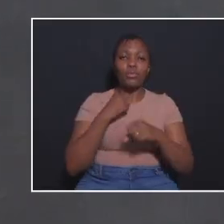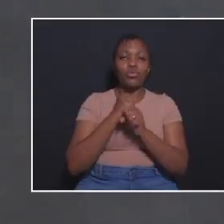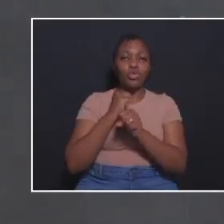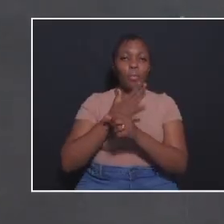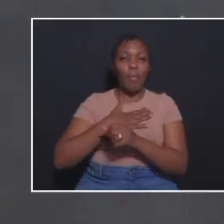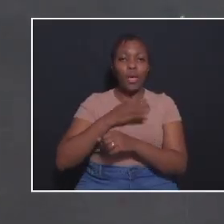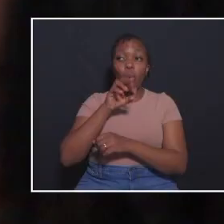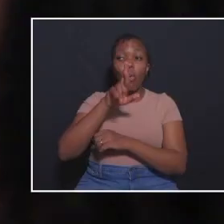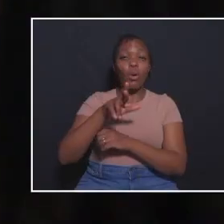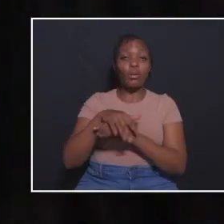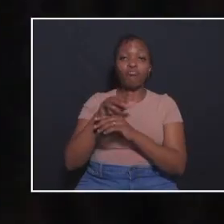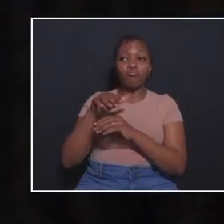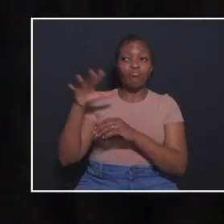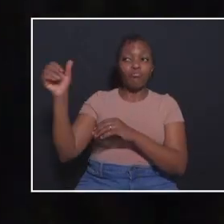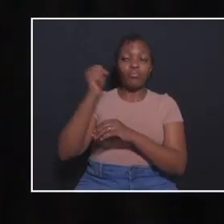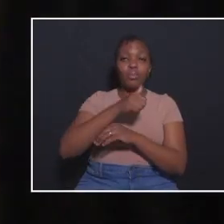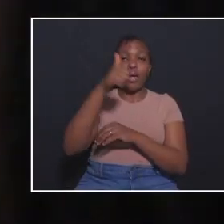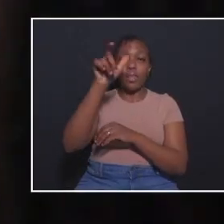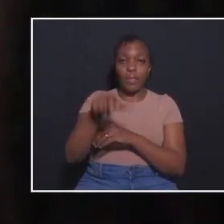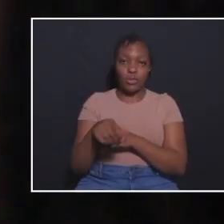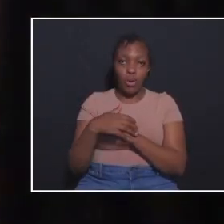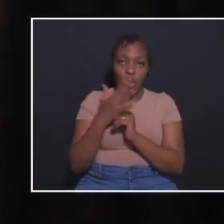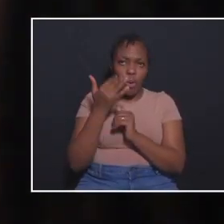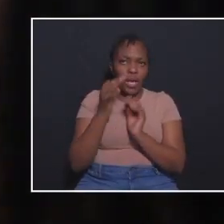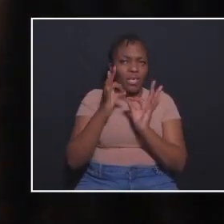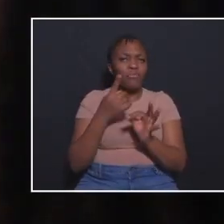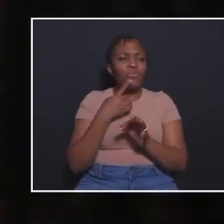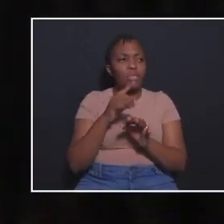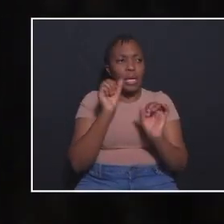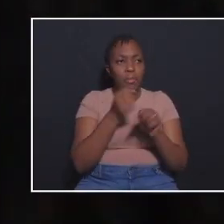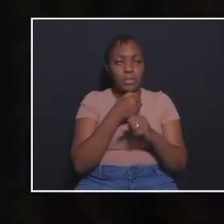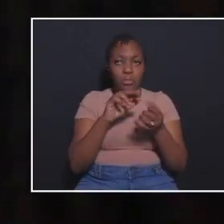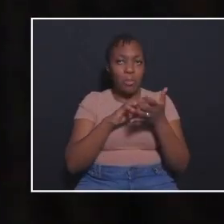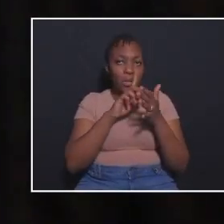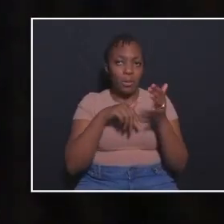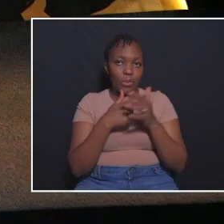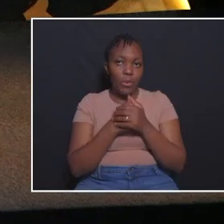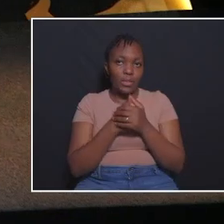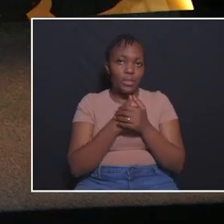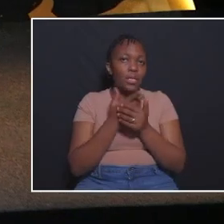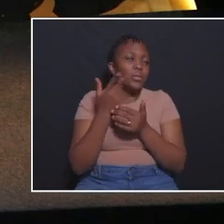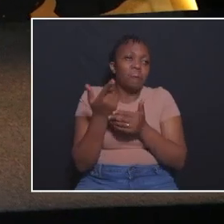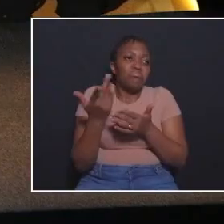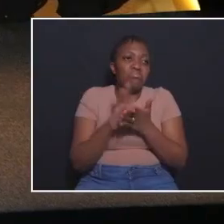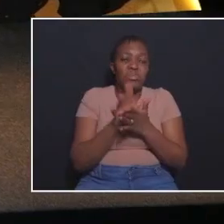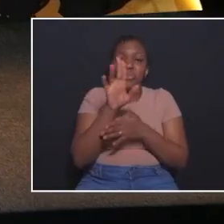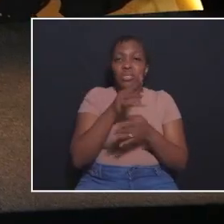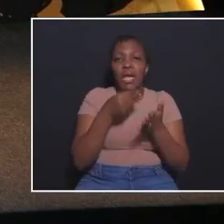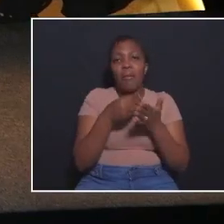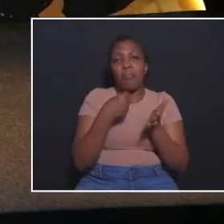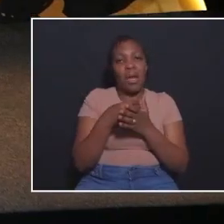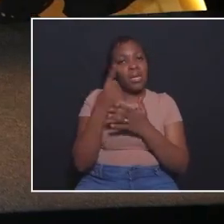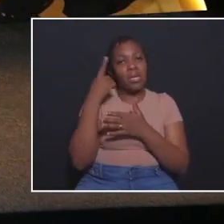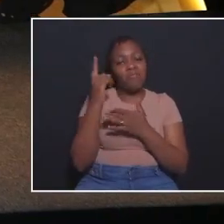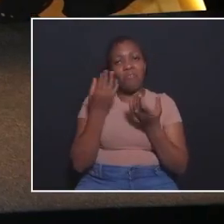else. Because saving in post, what they're actually saying is that they are burning their budget for the day. They don't have time for you. But